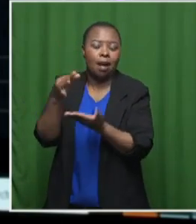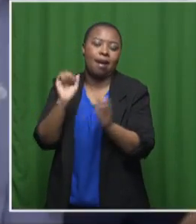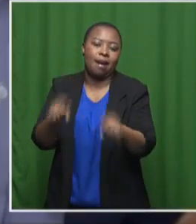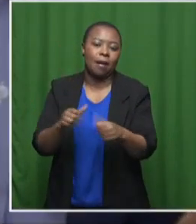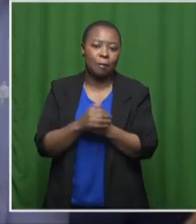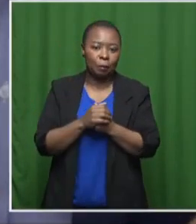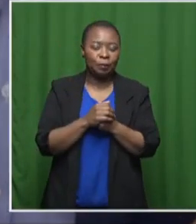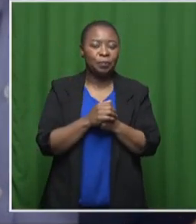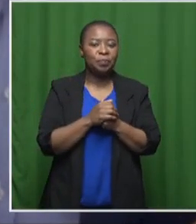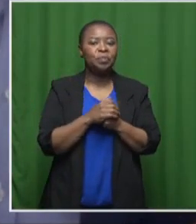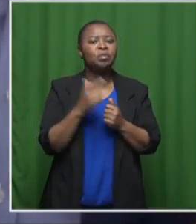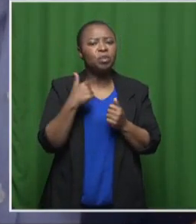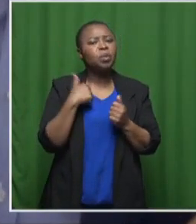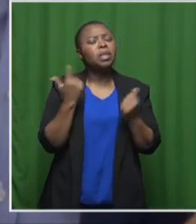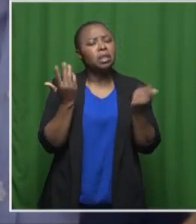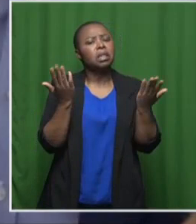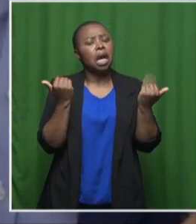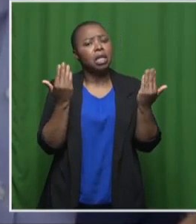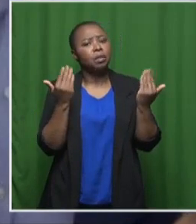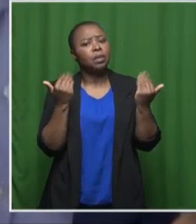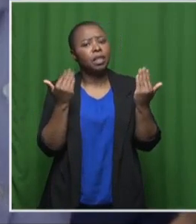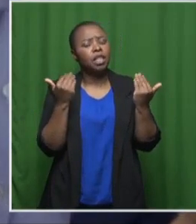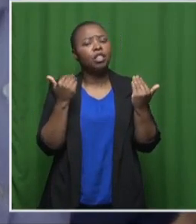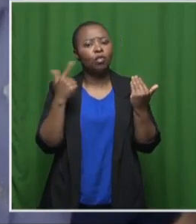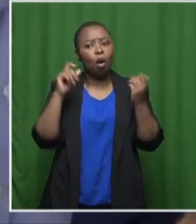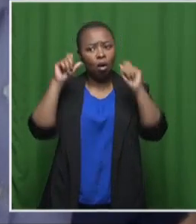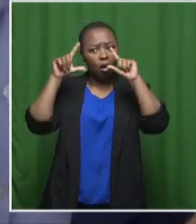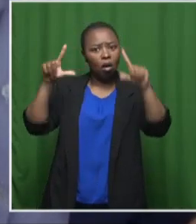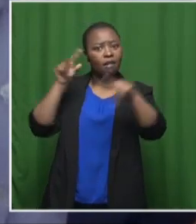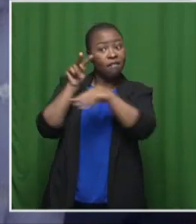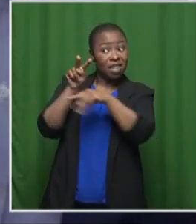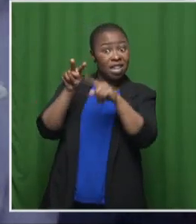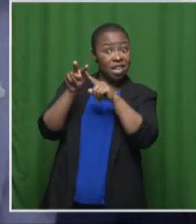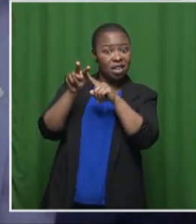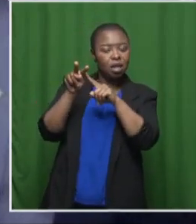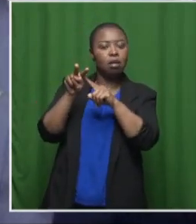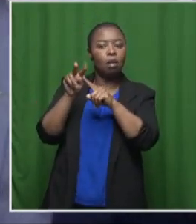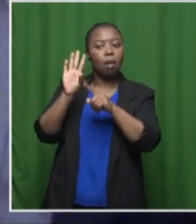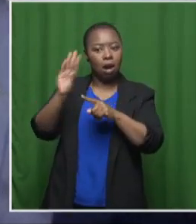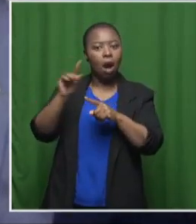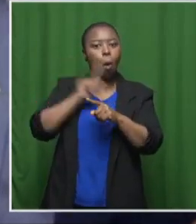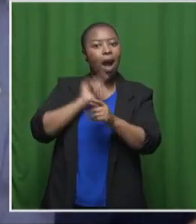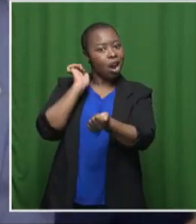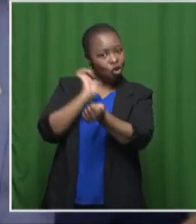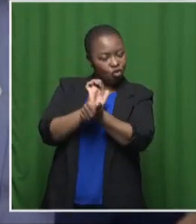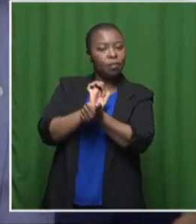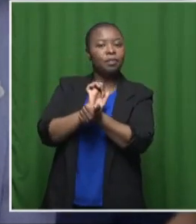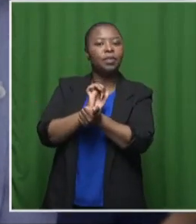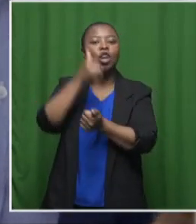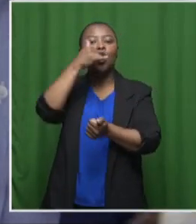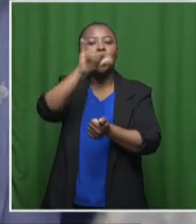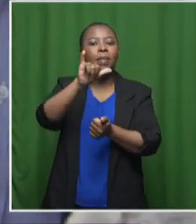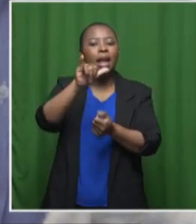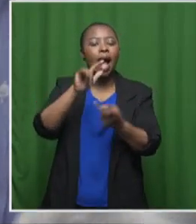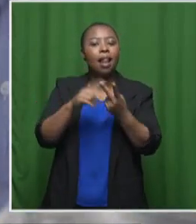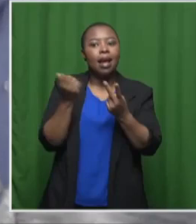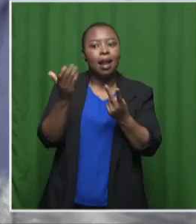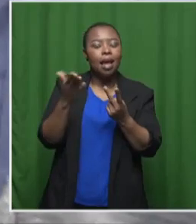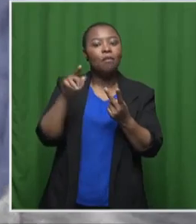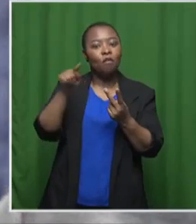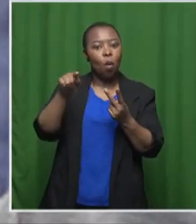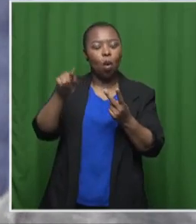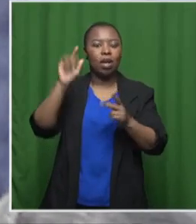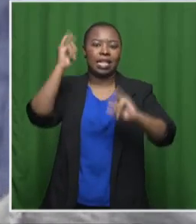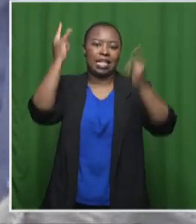do expect that there is going to be requests for this footage as it pertains to arrest, to criminal matters, to claims against the city and so